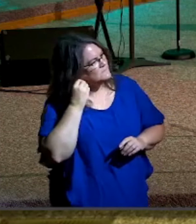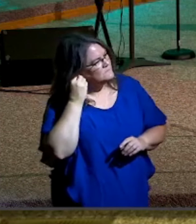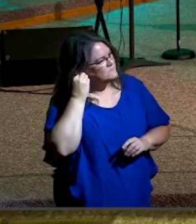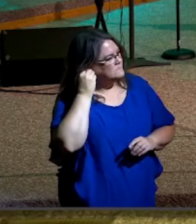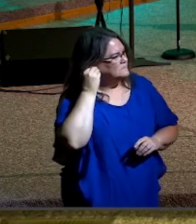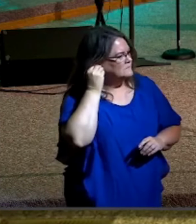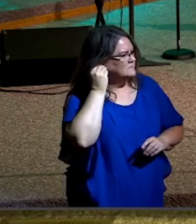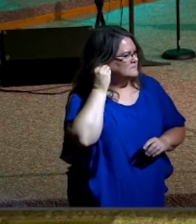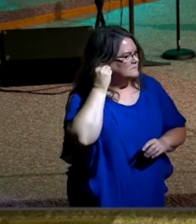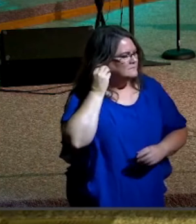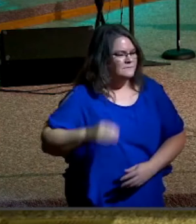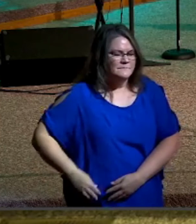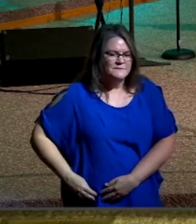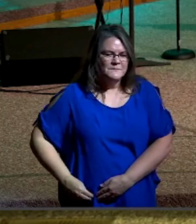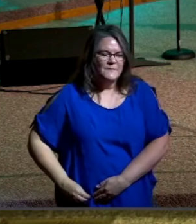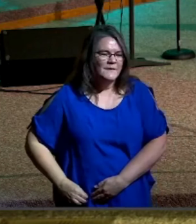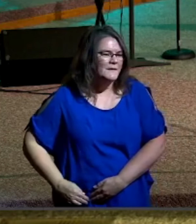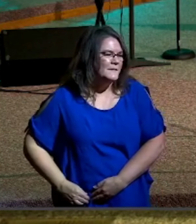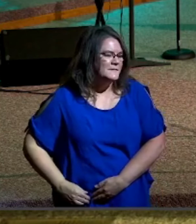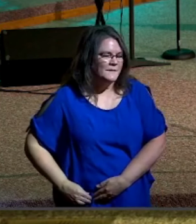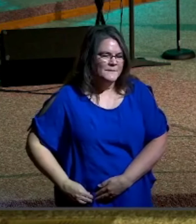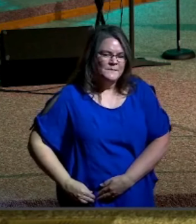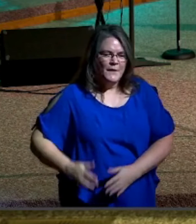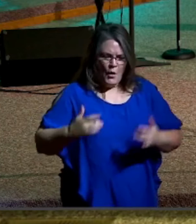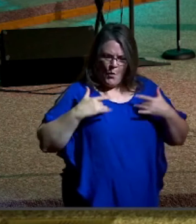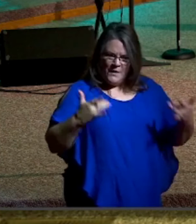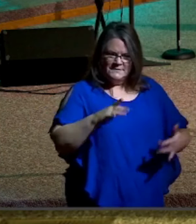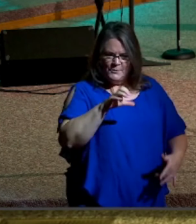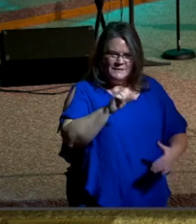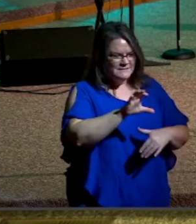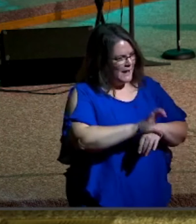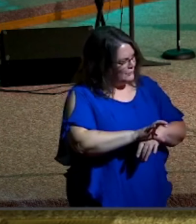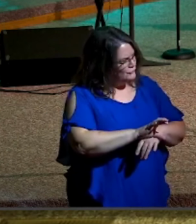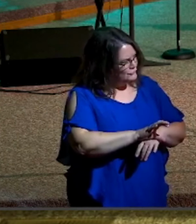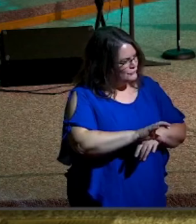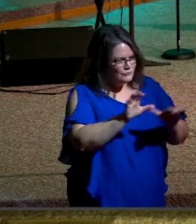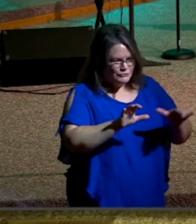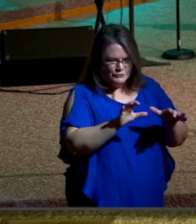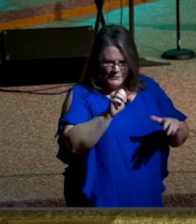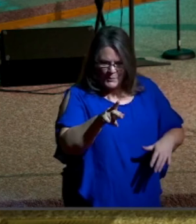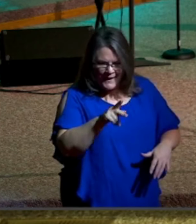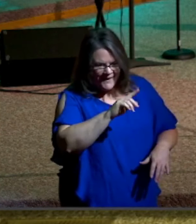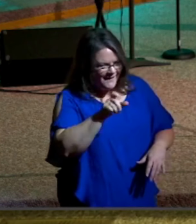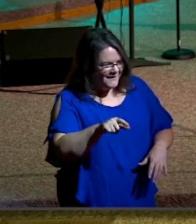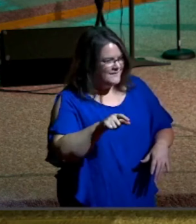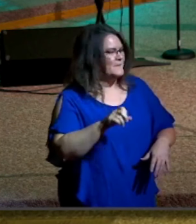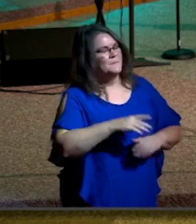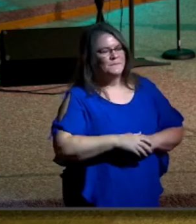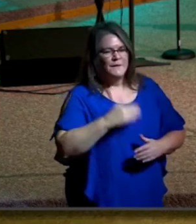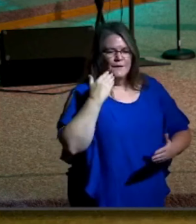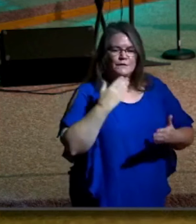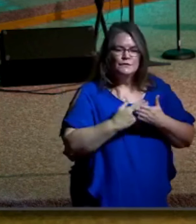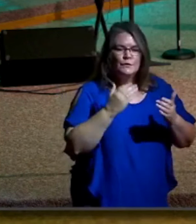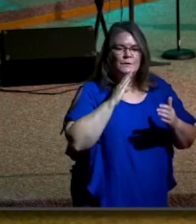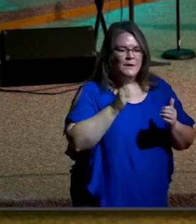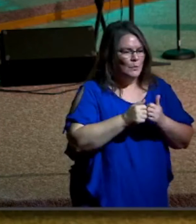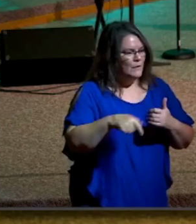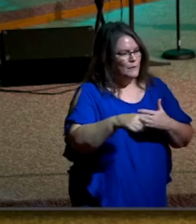What's up, Creekside? How you doing? You guys doing good? Oh, hey, it's good to be with you this